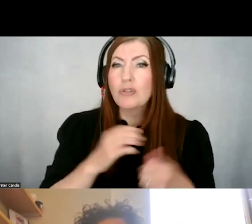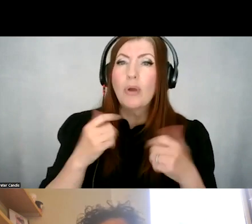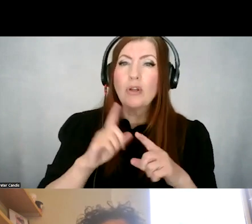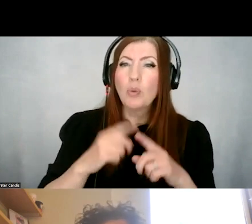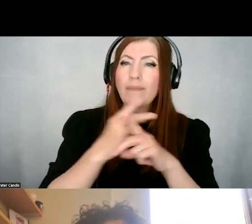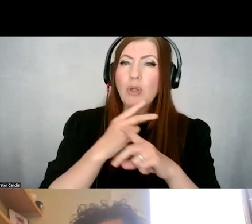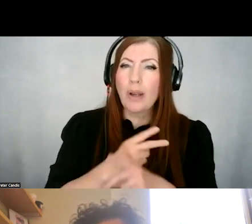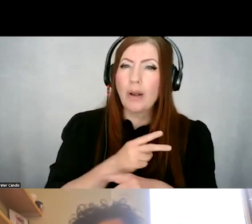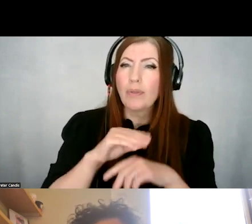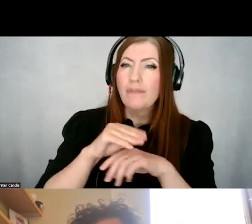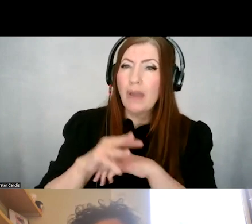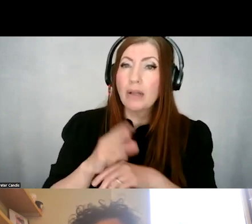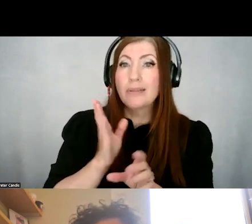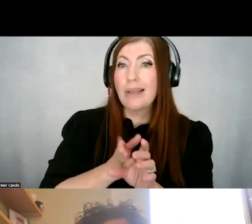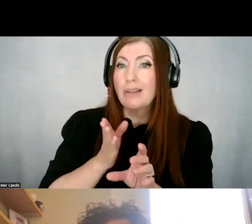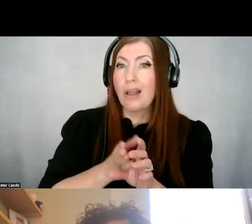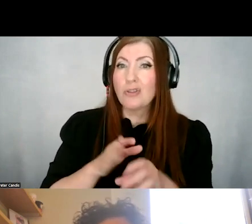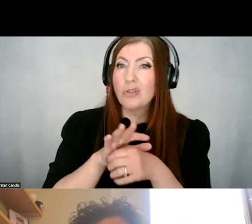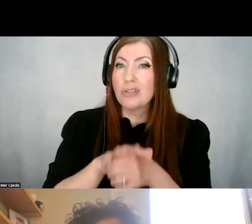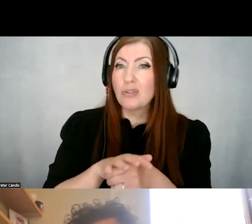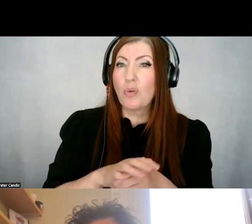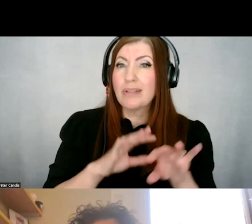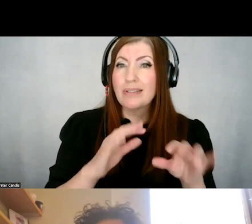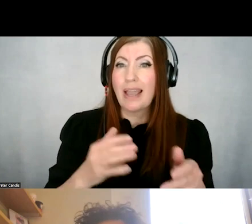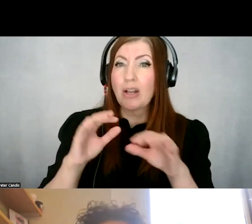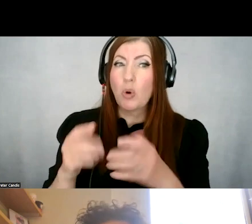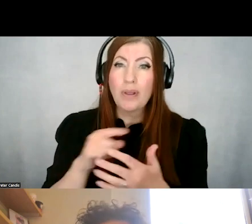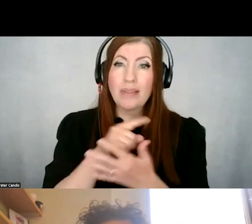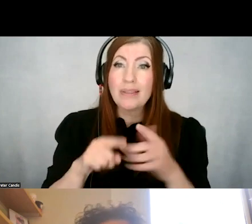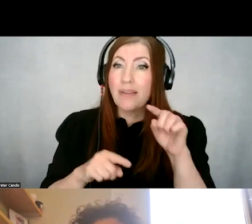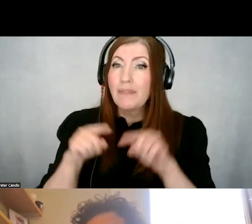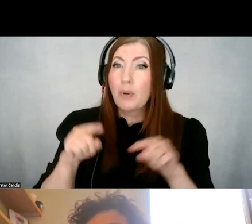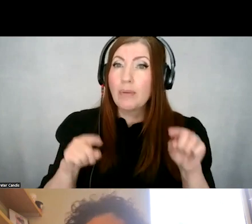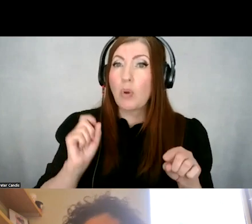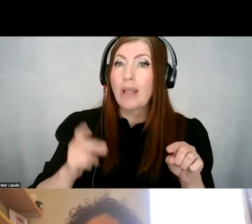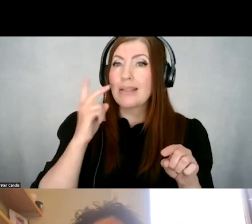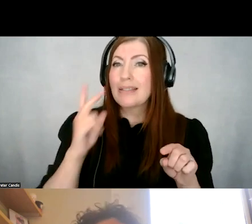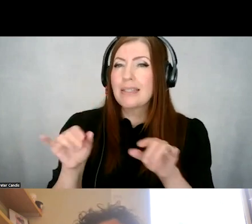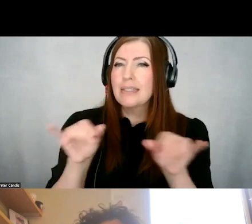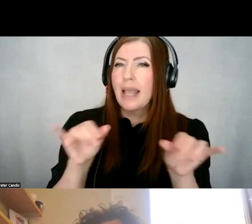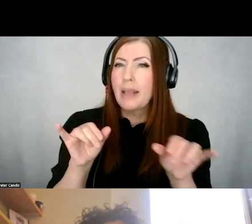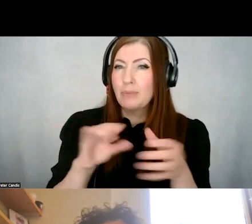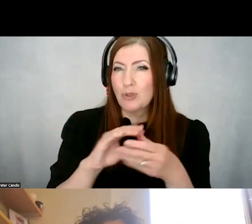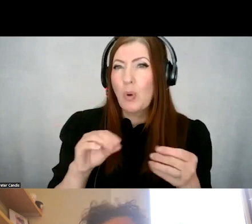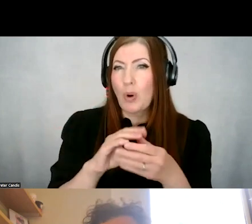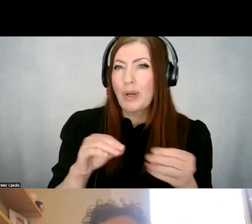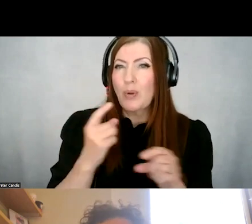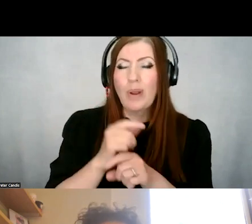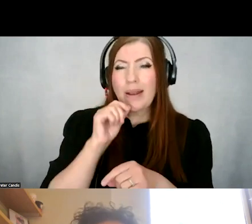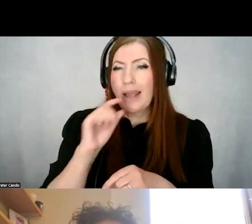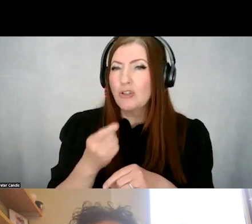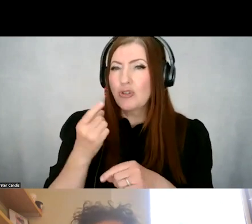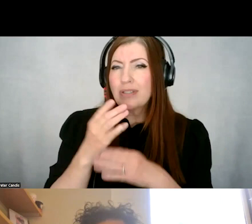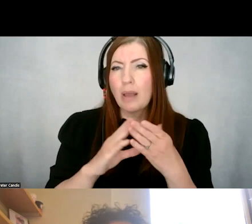of this psychological distress category on these variables. We see that the same story shakes out, right? So it's not just some